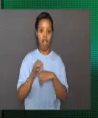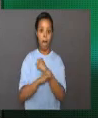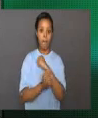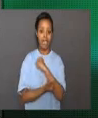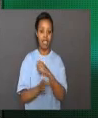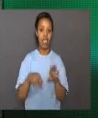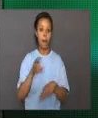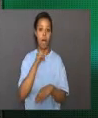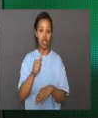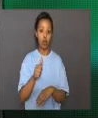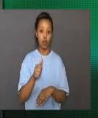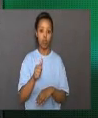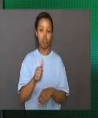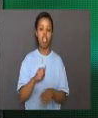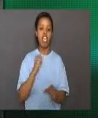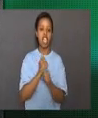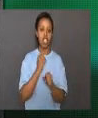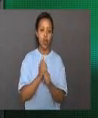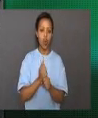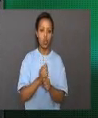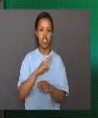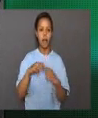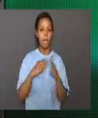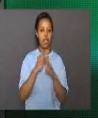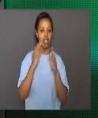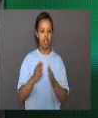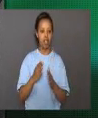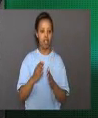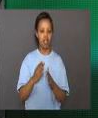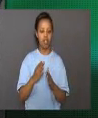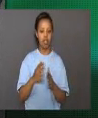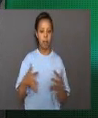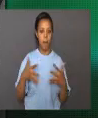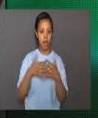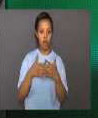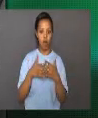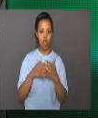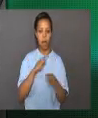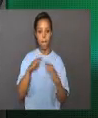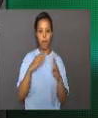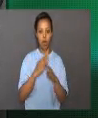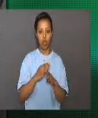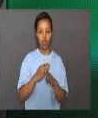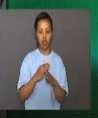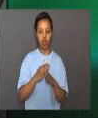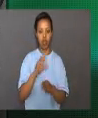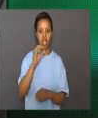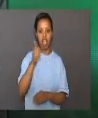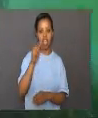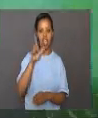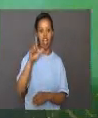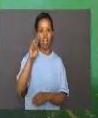reaction was discovered by the American biologist Melvin Calvin.